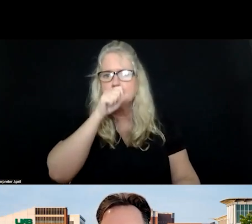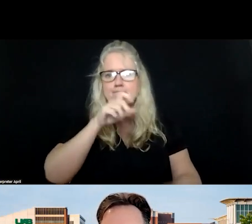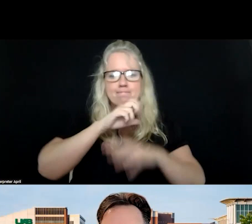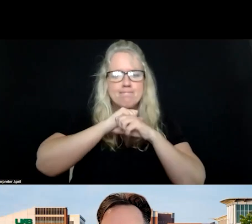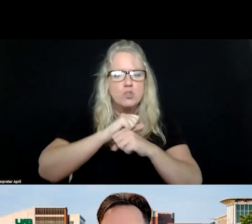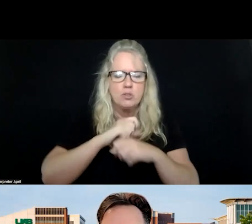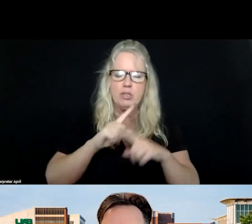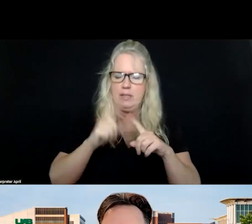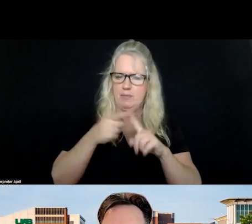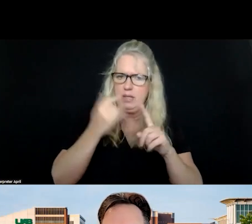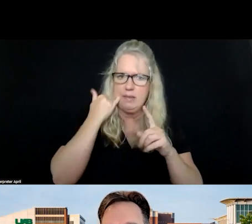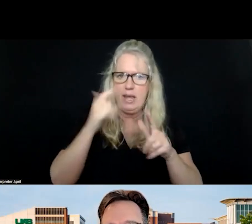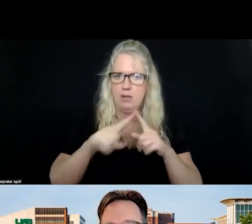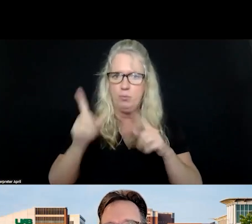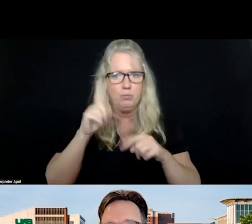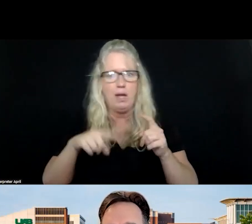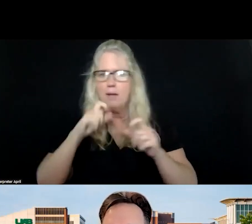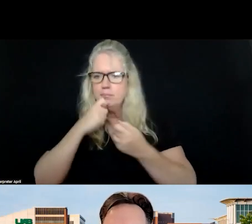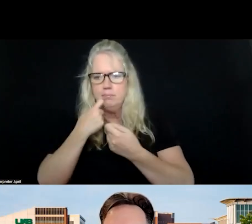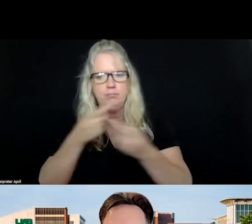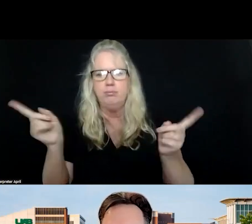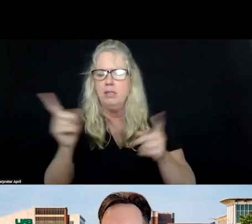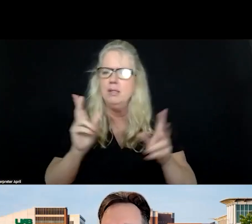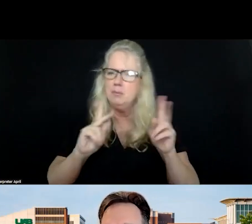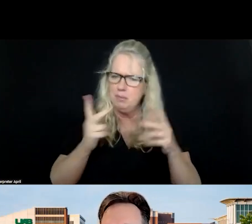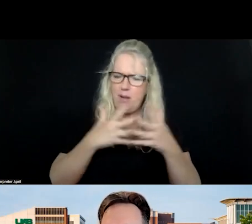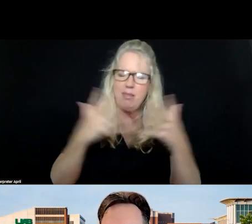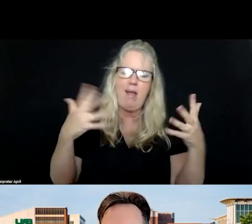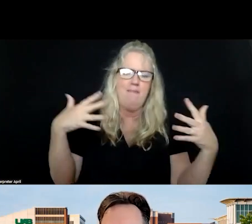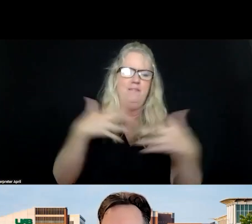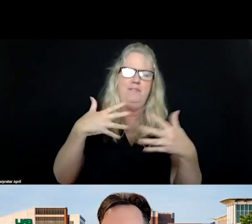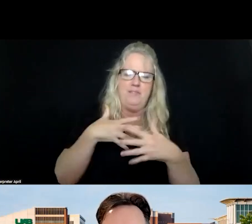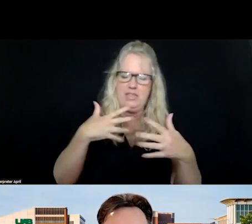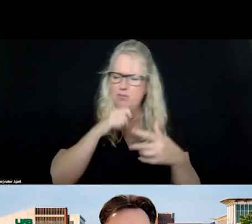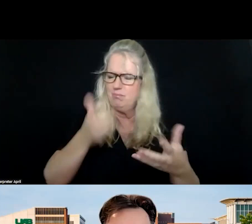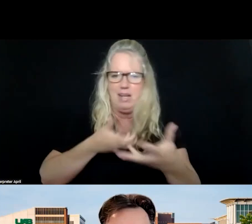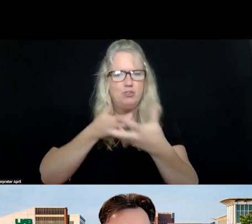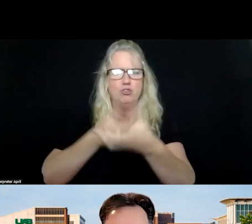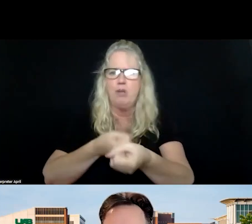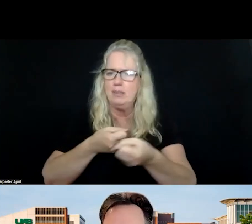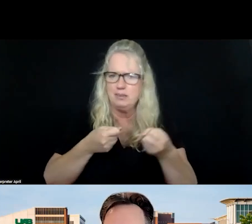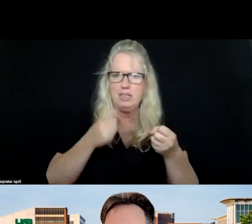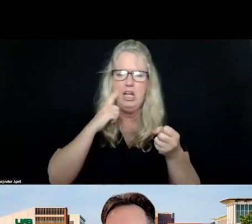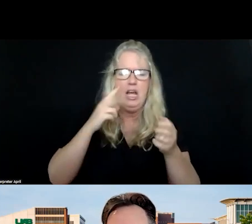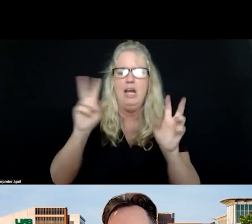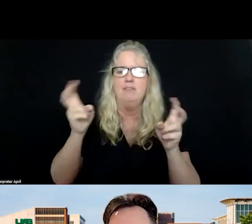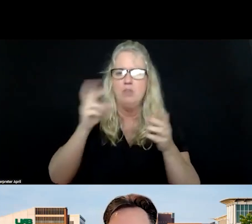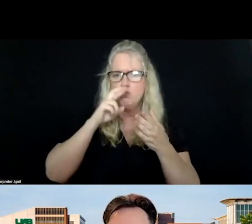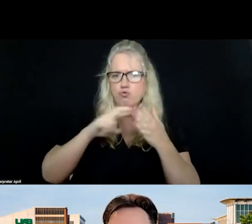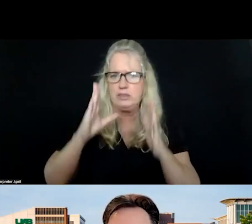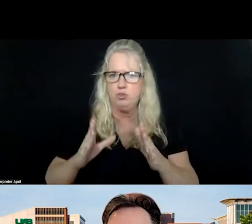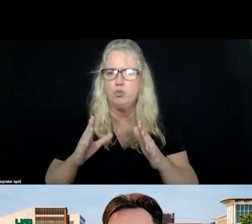to us such that we will never release it. People have a lot of fear and a lot of distrust of researchers in the medical